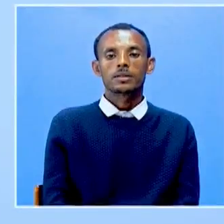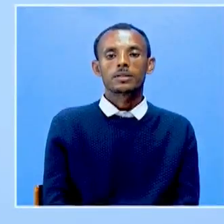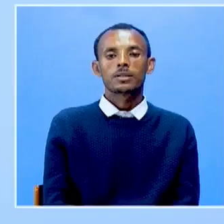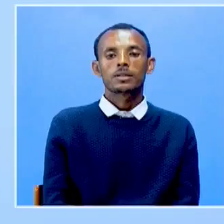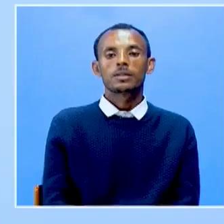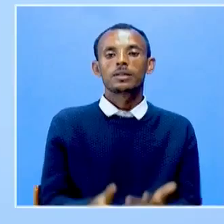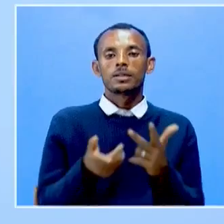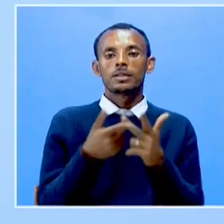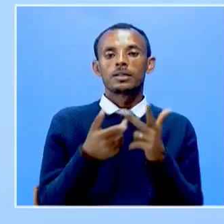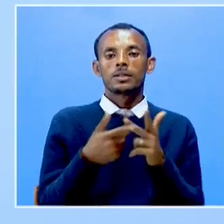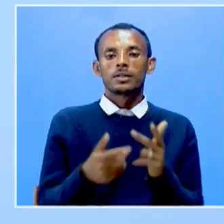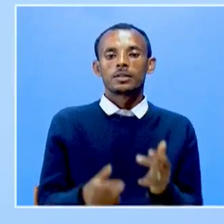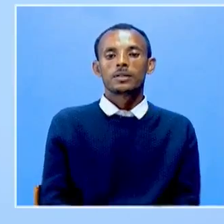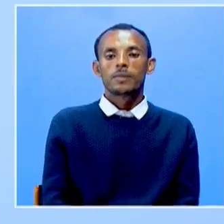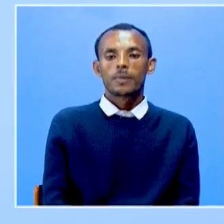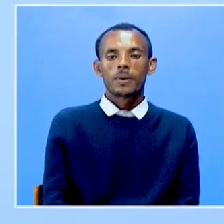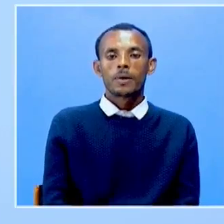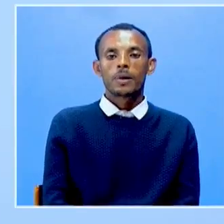third one,